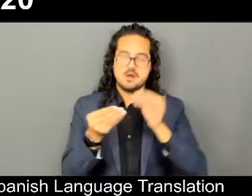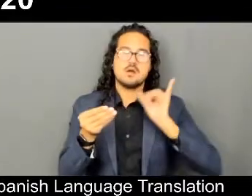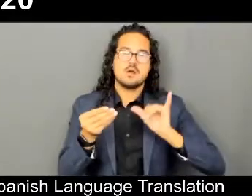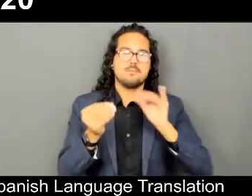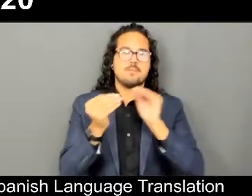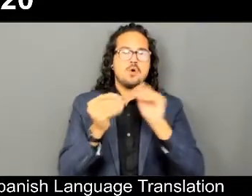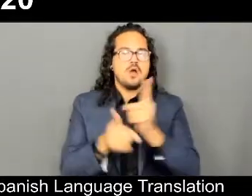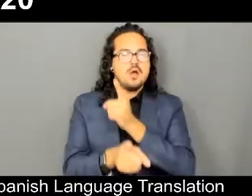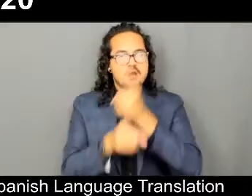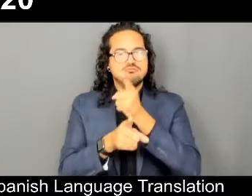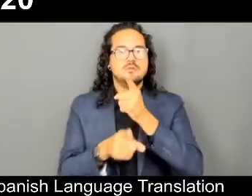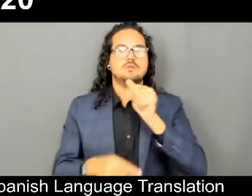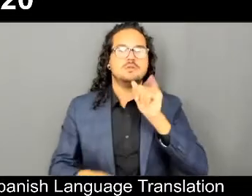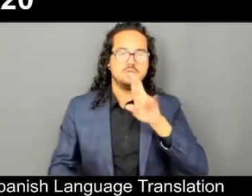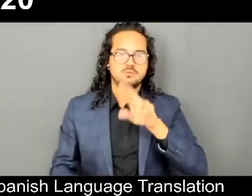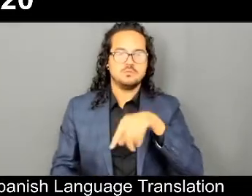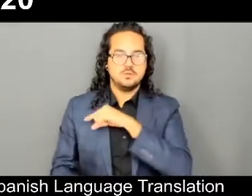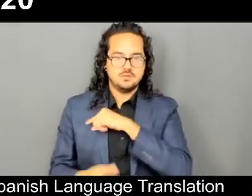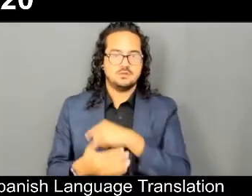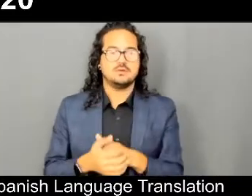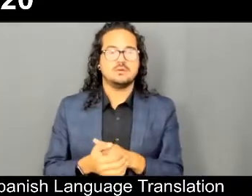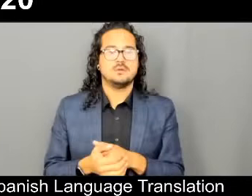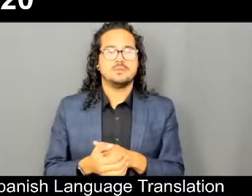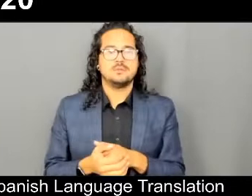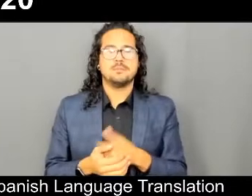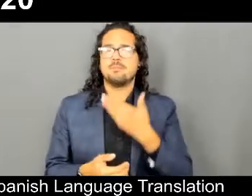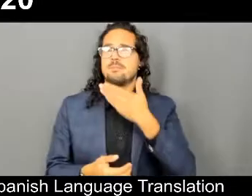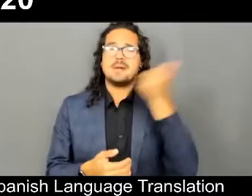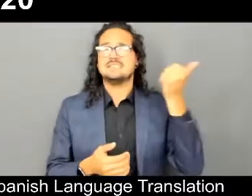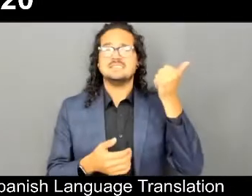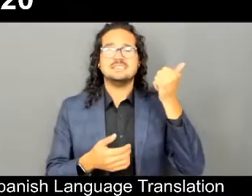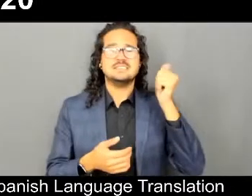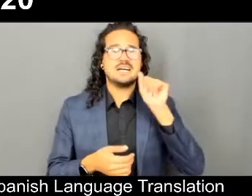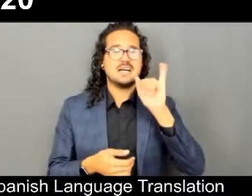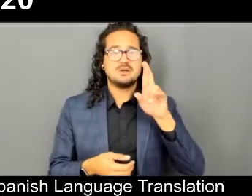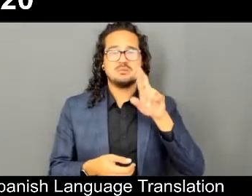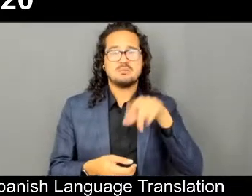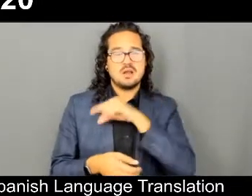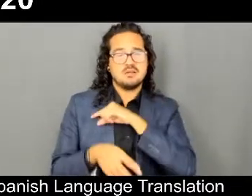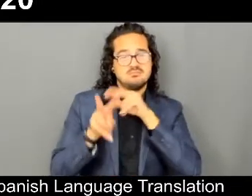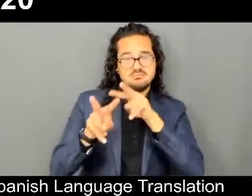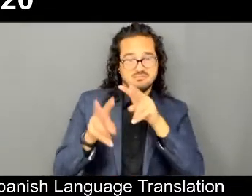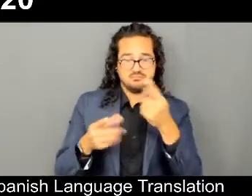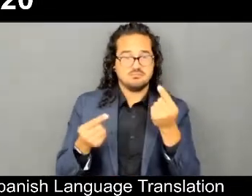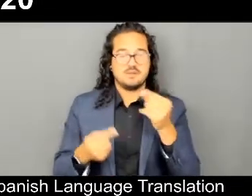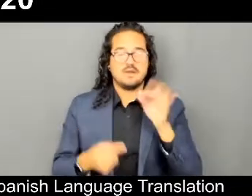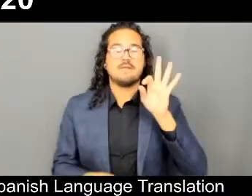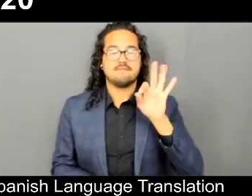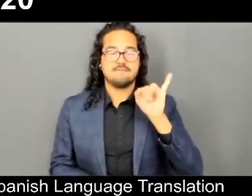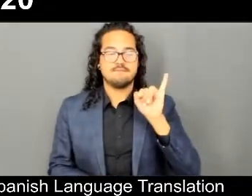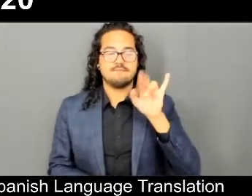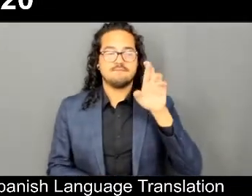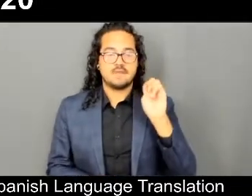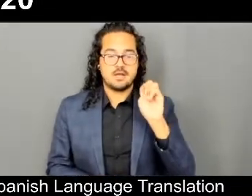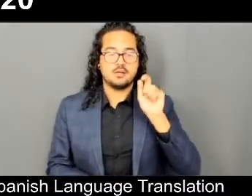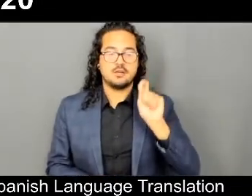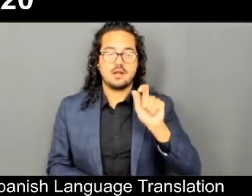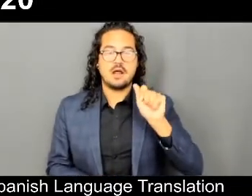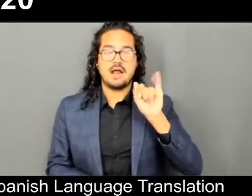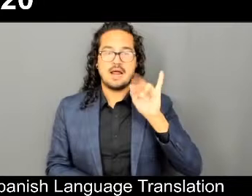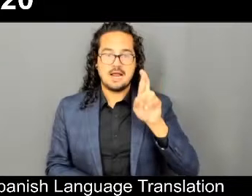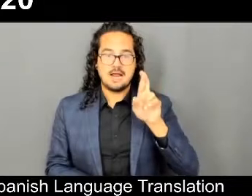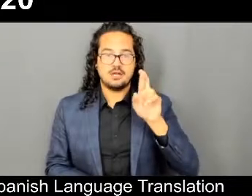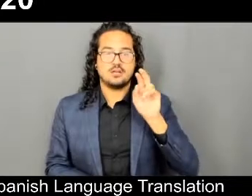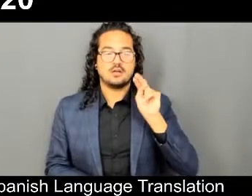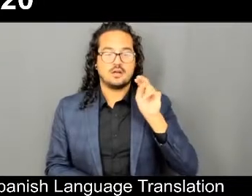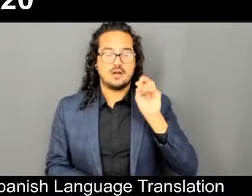fire.airnow.gov, and that will be available to you on the information report there. But that's a great